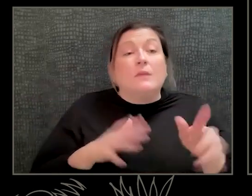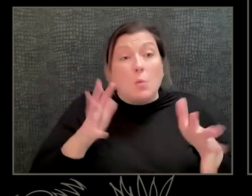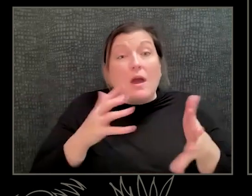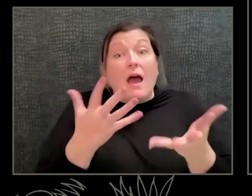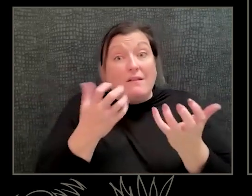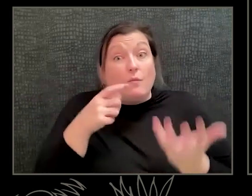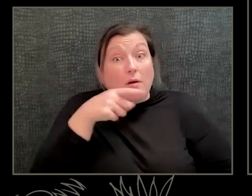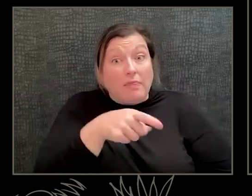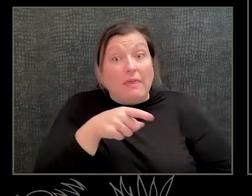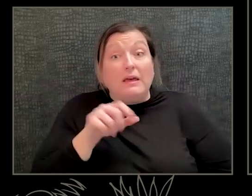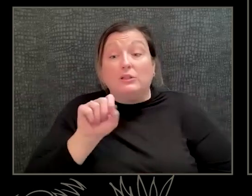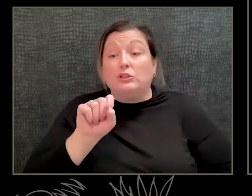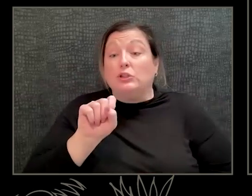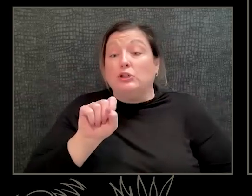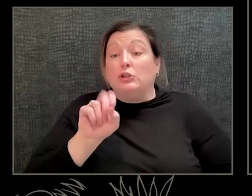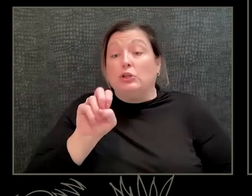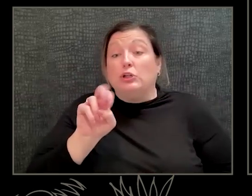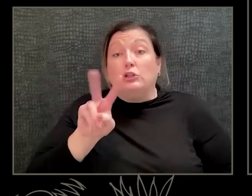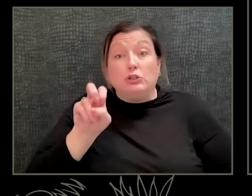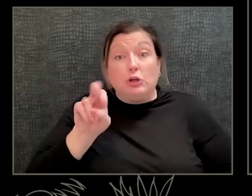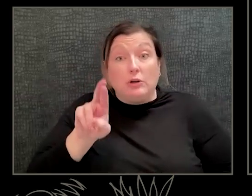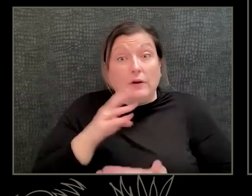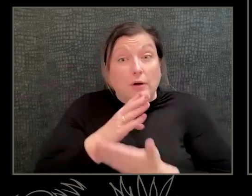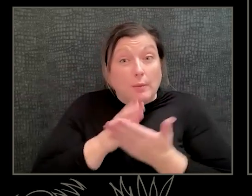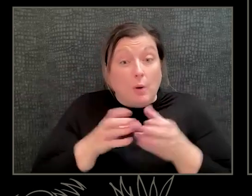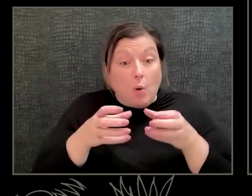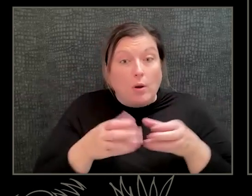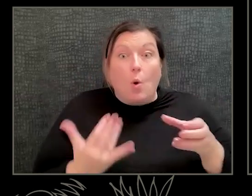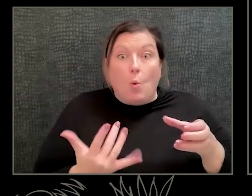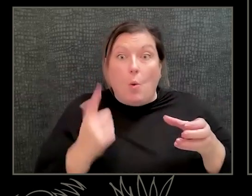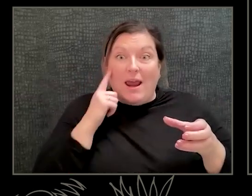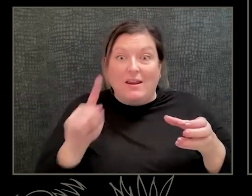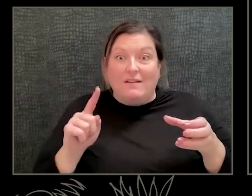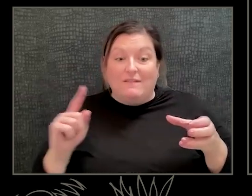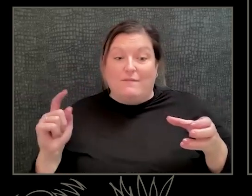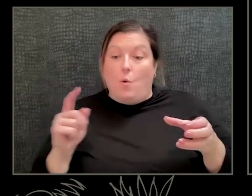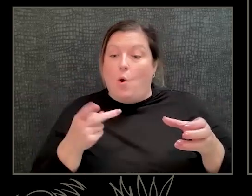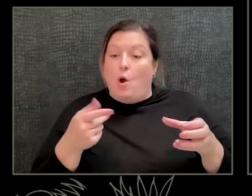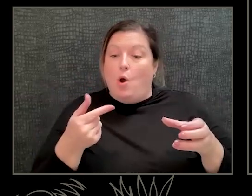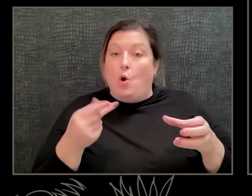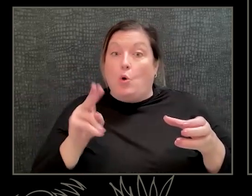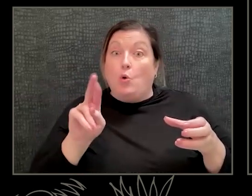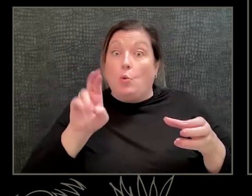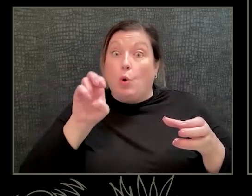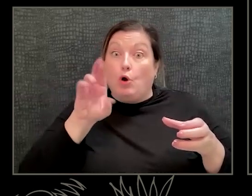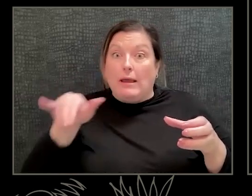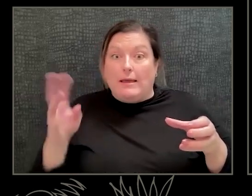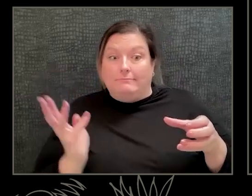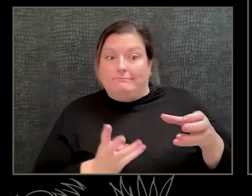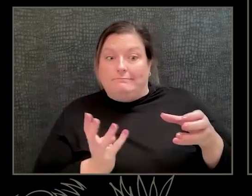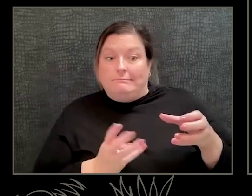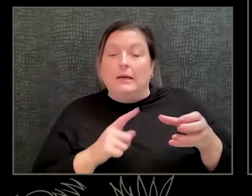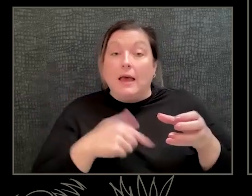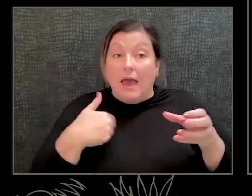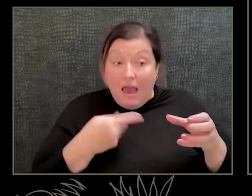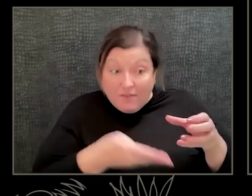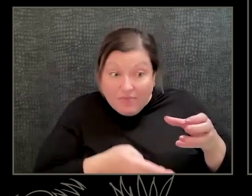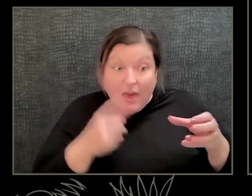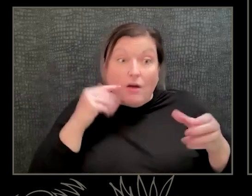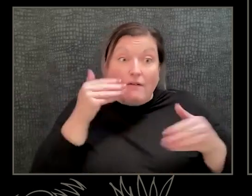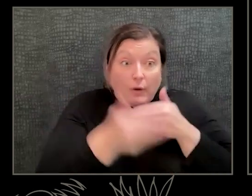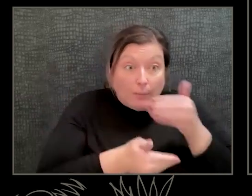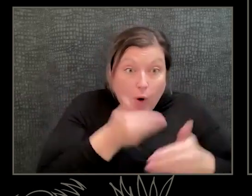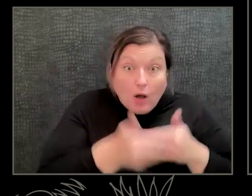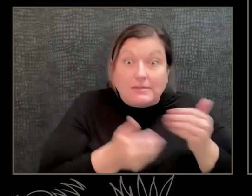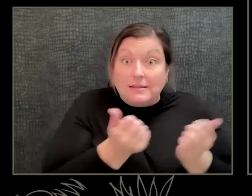of awaited some query, then had that query down there just to use it, process it,